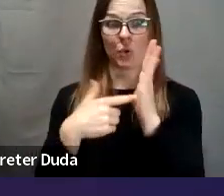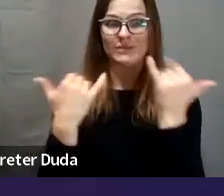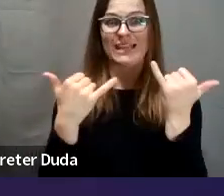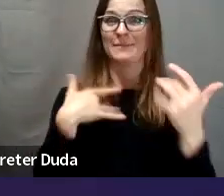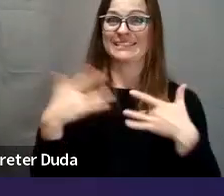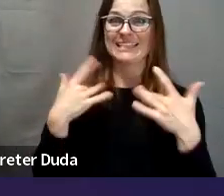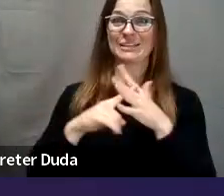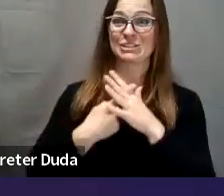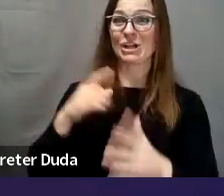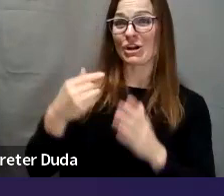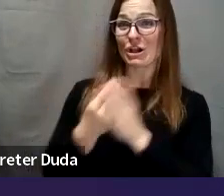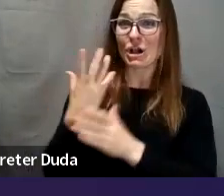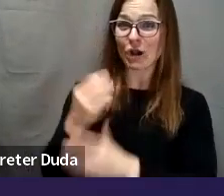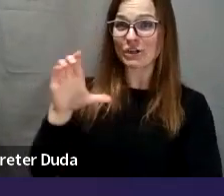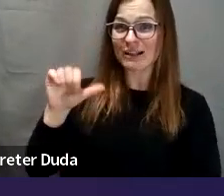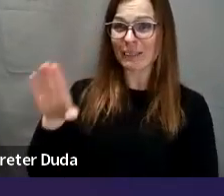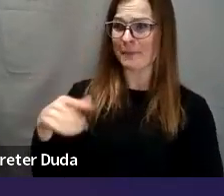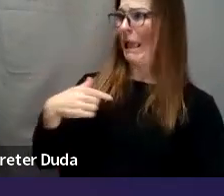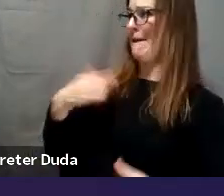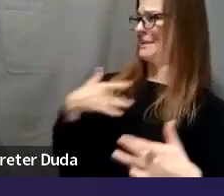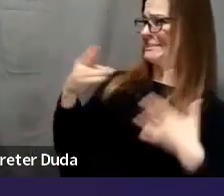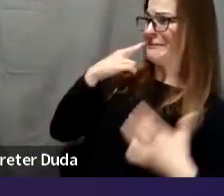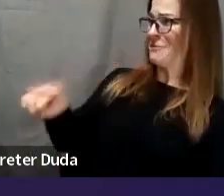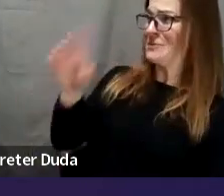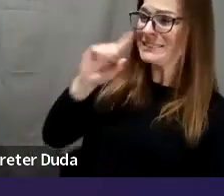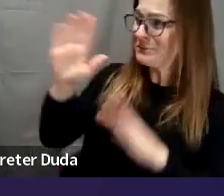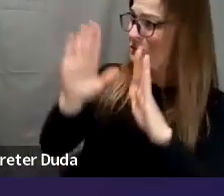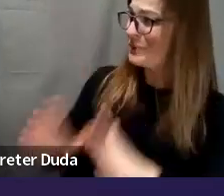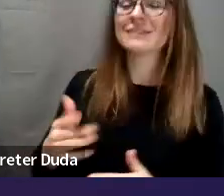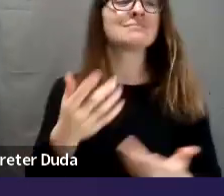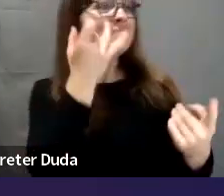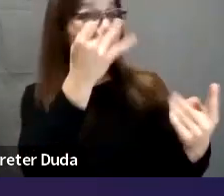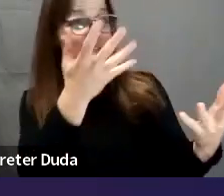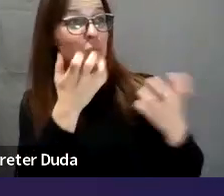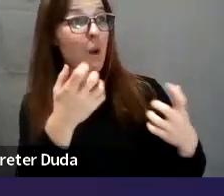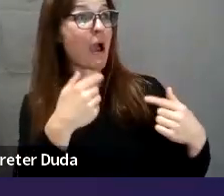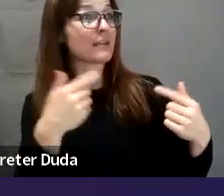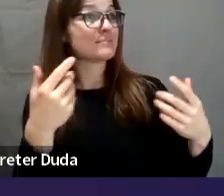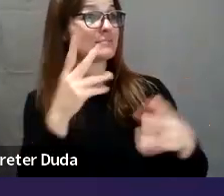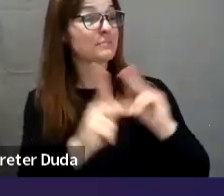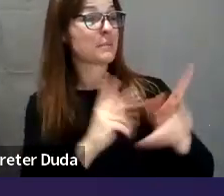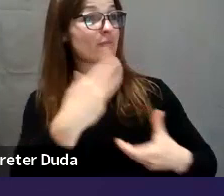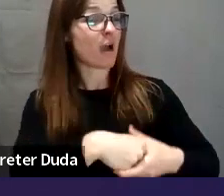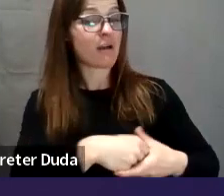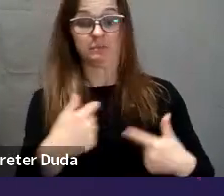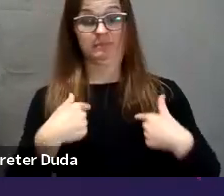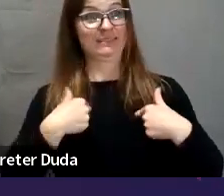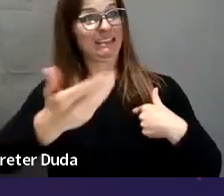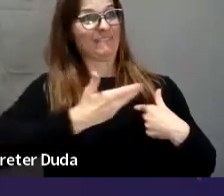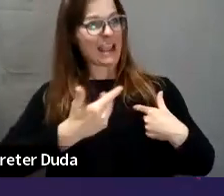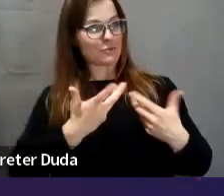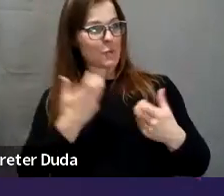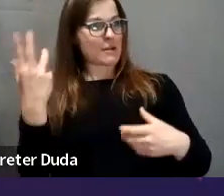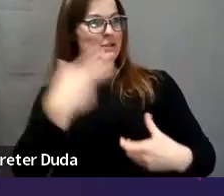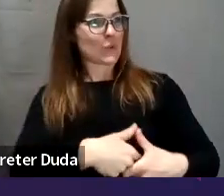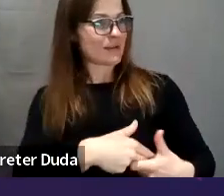I'm excited for you to excited. start your garden club. That sounds awesome. We'd love to come if you get some folks and they would like to use some things.